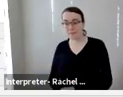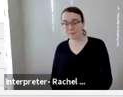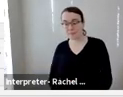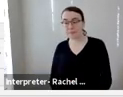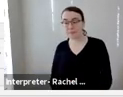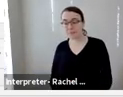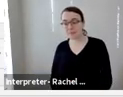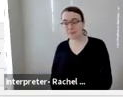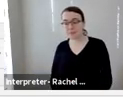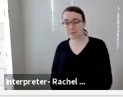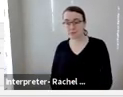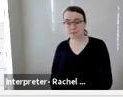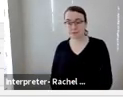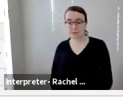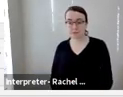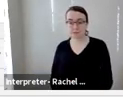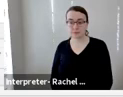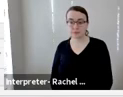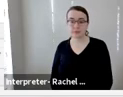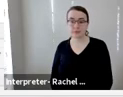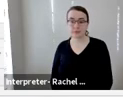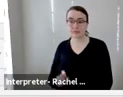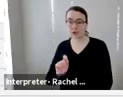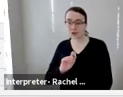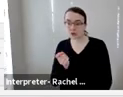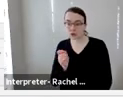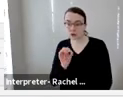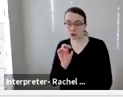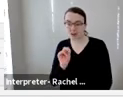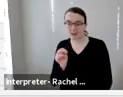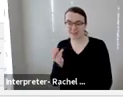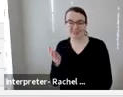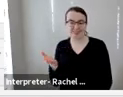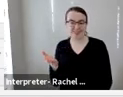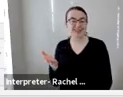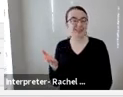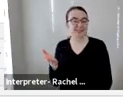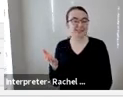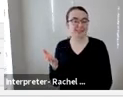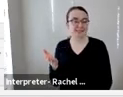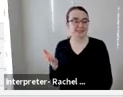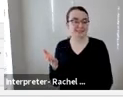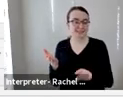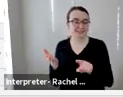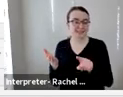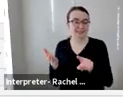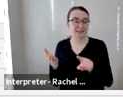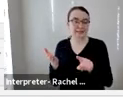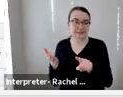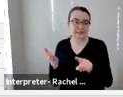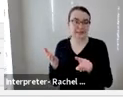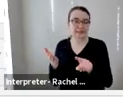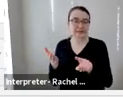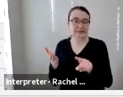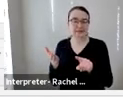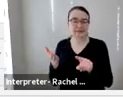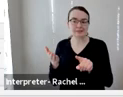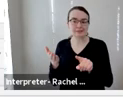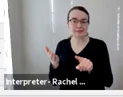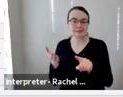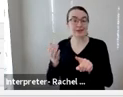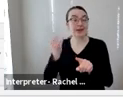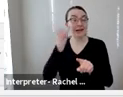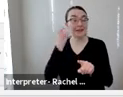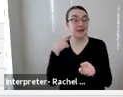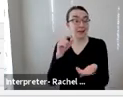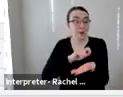okay, and I turn on this layer. This layer dates me, right? So if I'm a